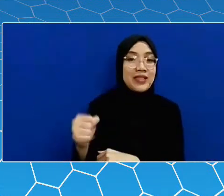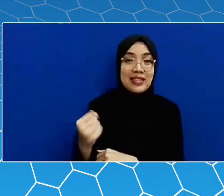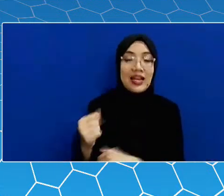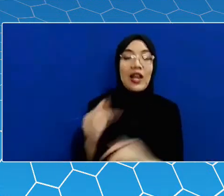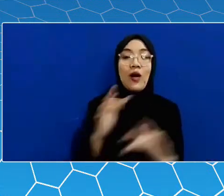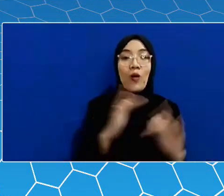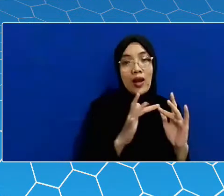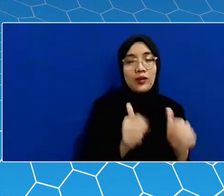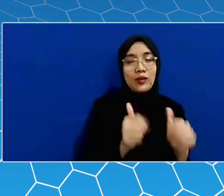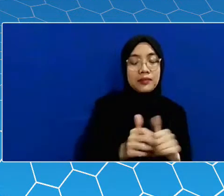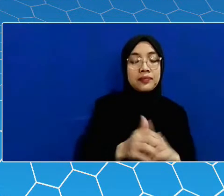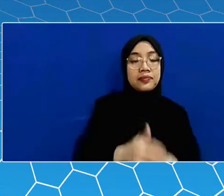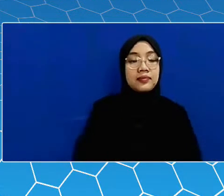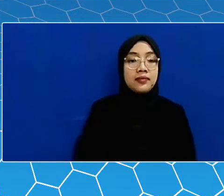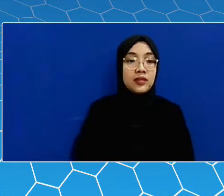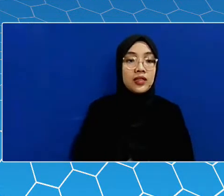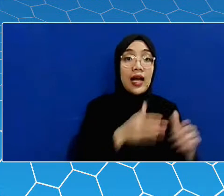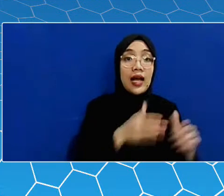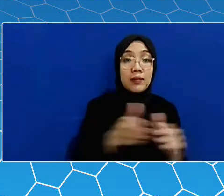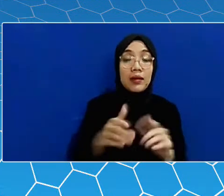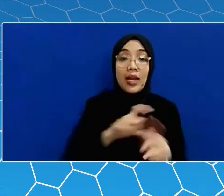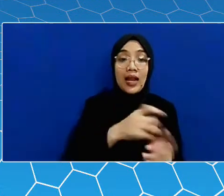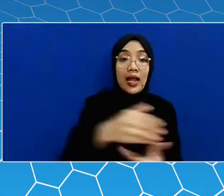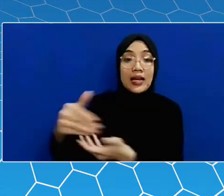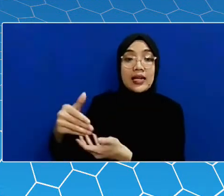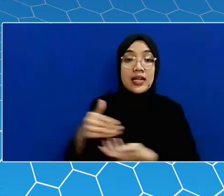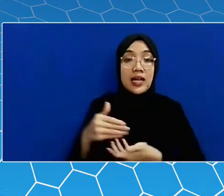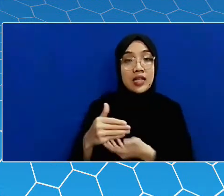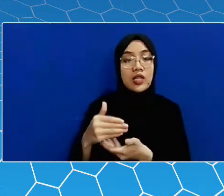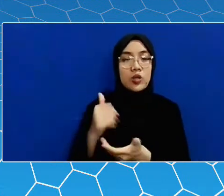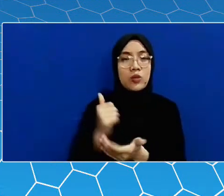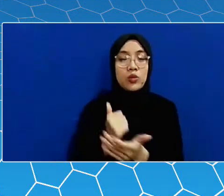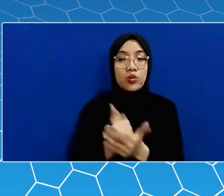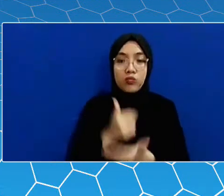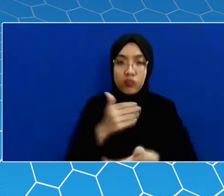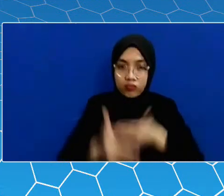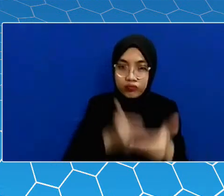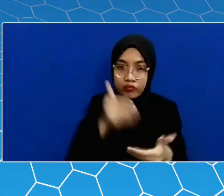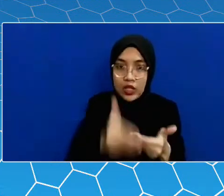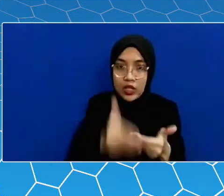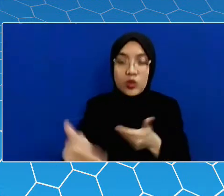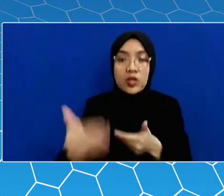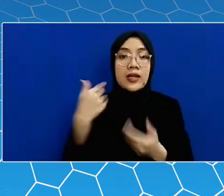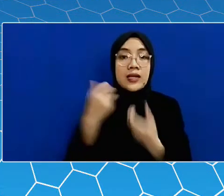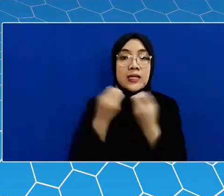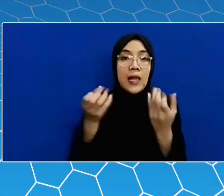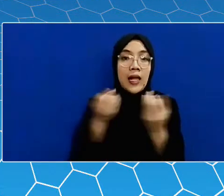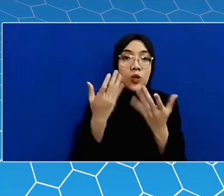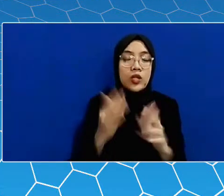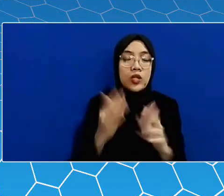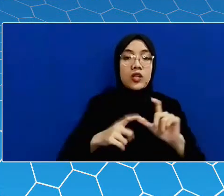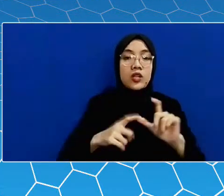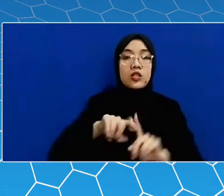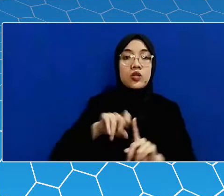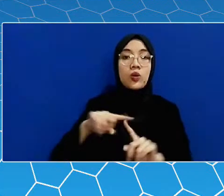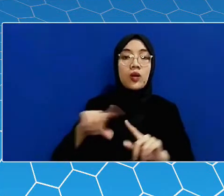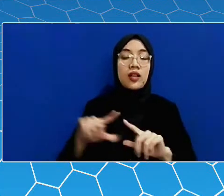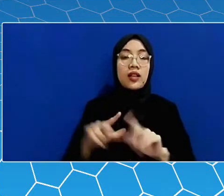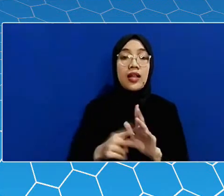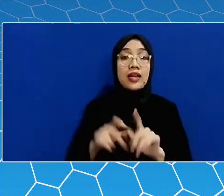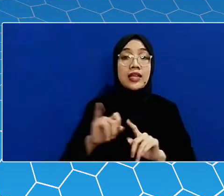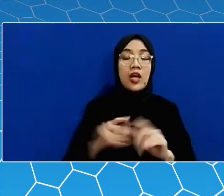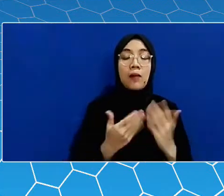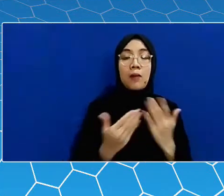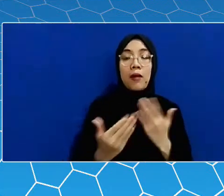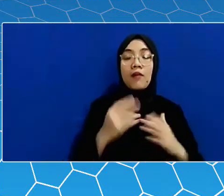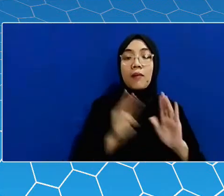through to clinician-facing systems. And as mentioned, in Scotland, we have a national clinician platform for diabetes, and we're now rolling this out